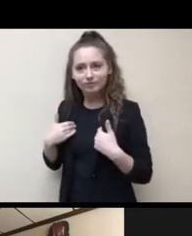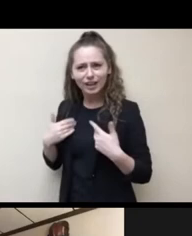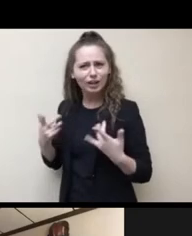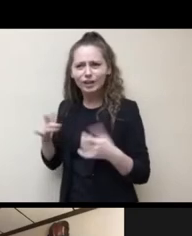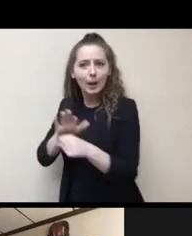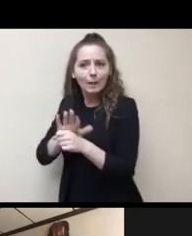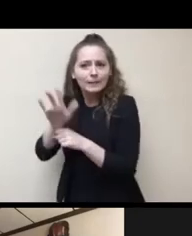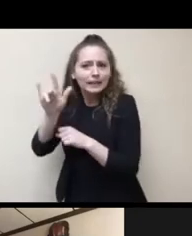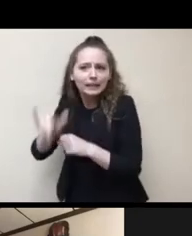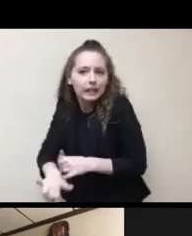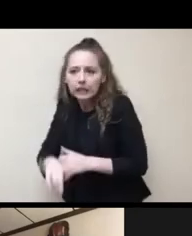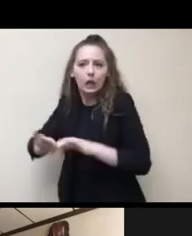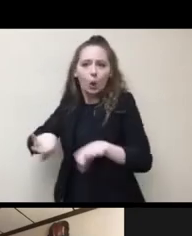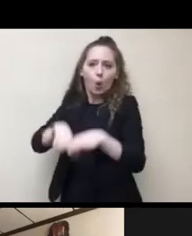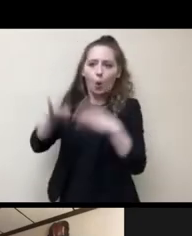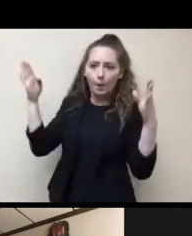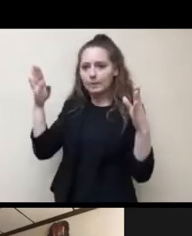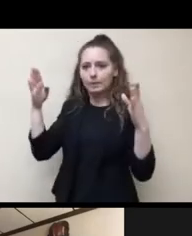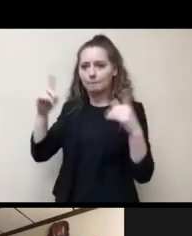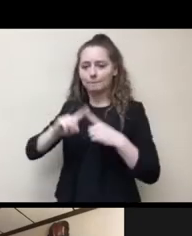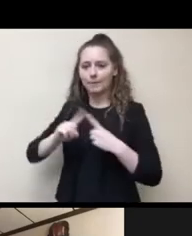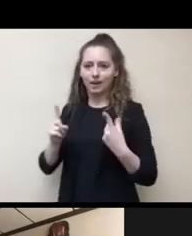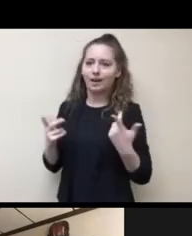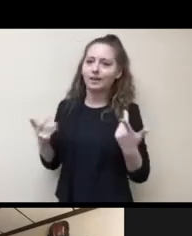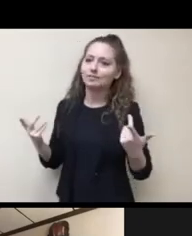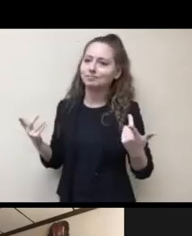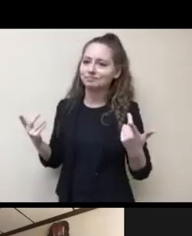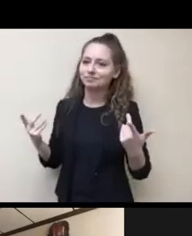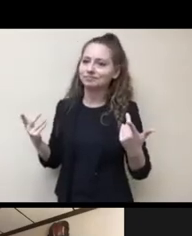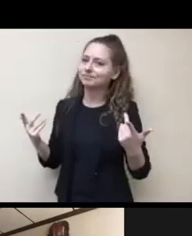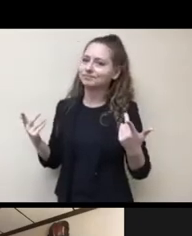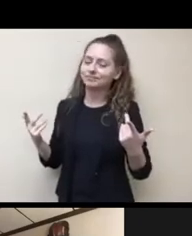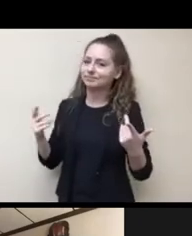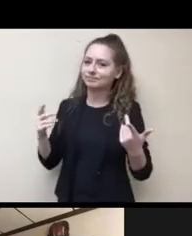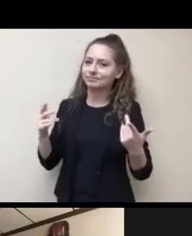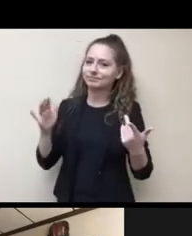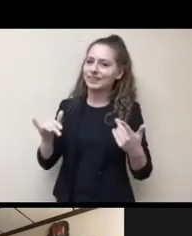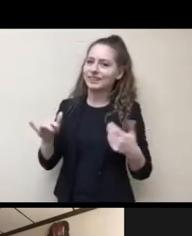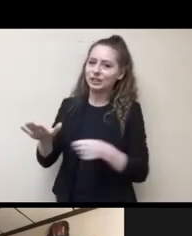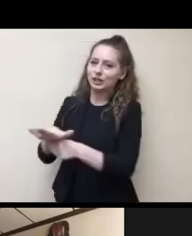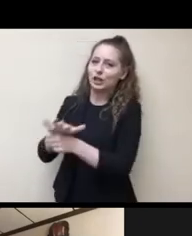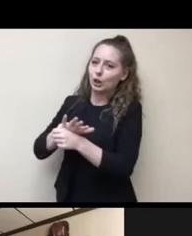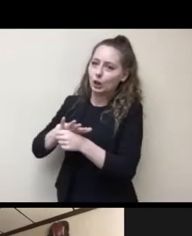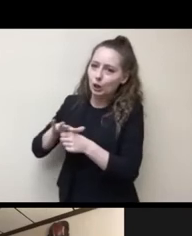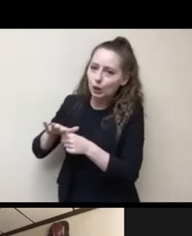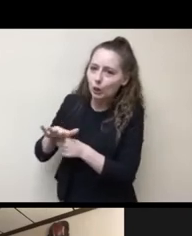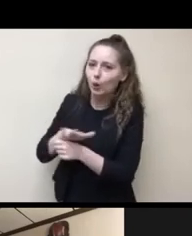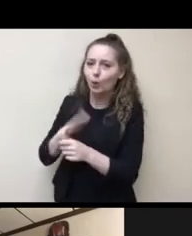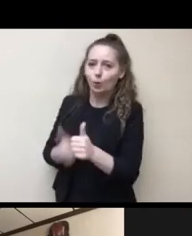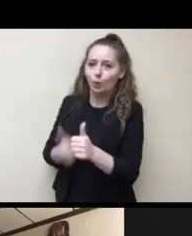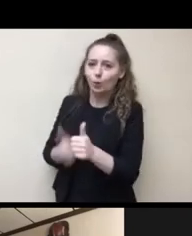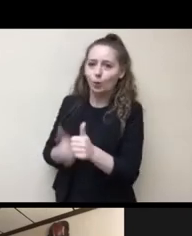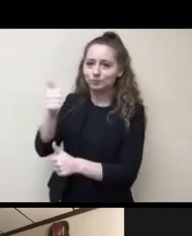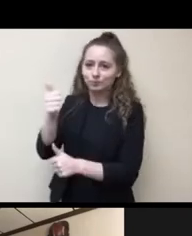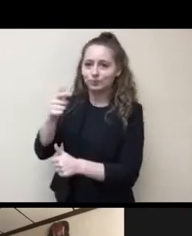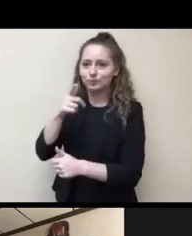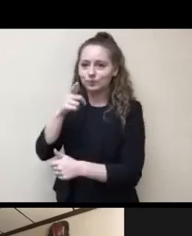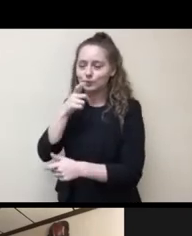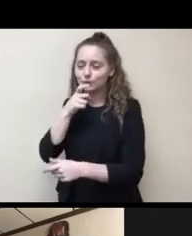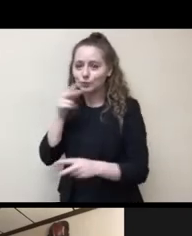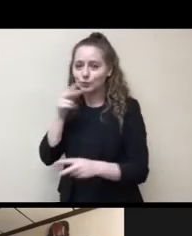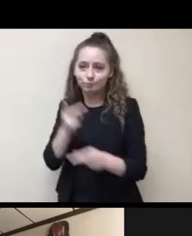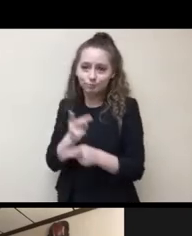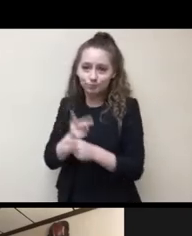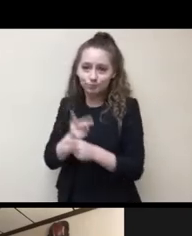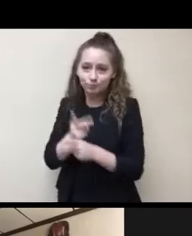but that falls down into the local municipality or agency that's overseeing those. I will also say, I know in